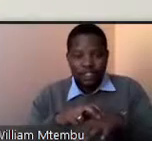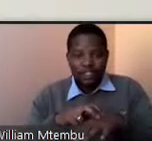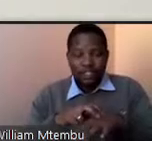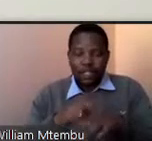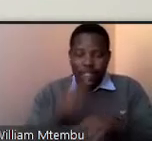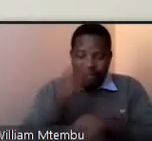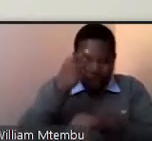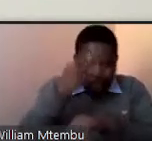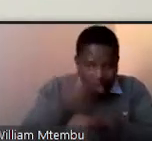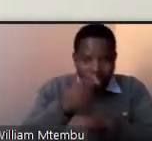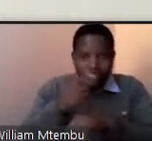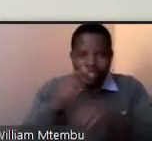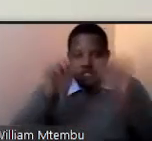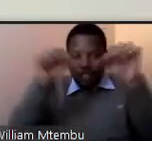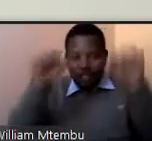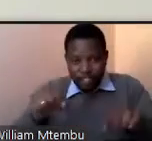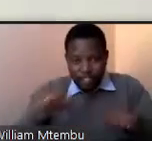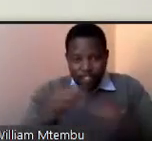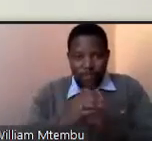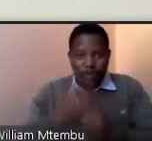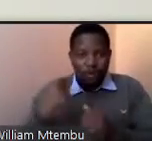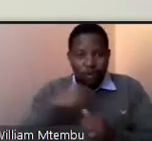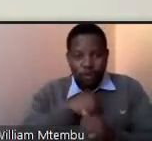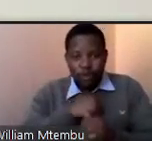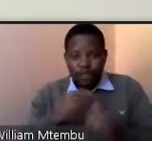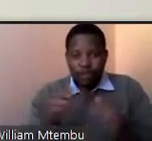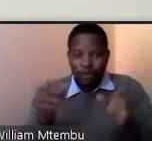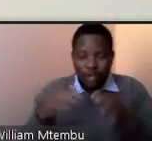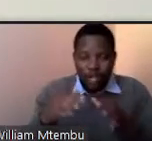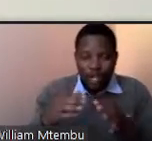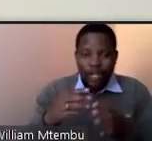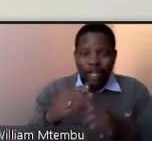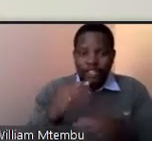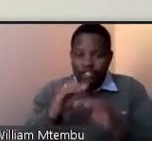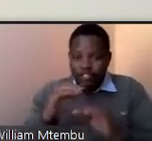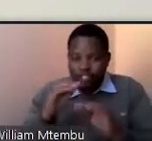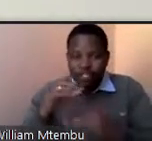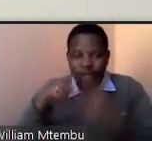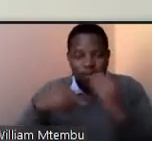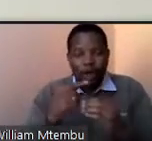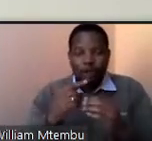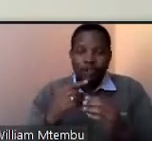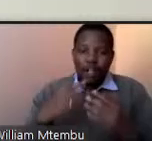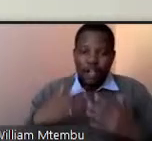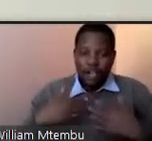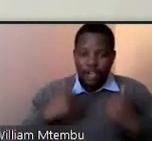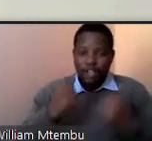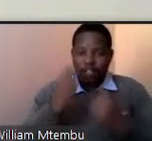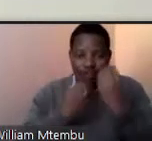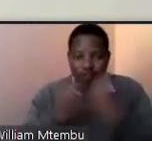system whereby we'll organize some sessions on healthy foods. And